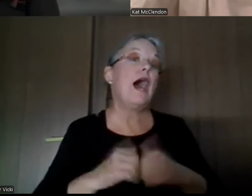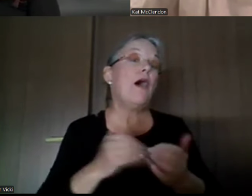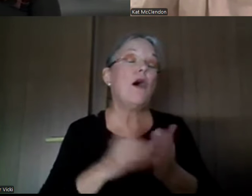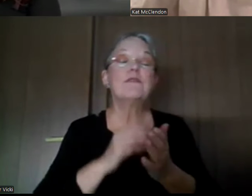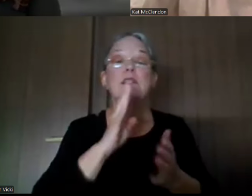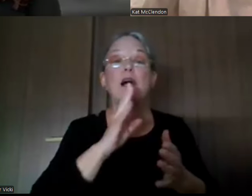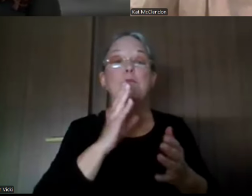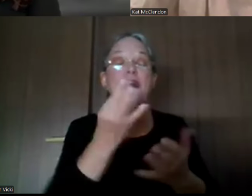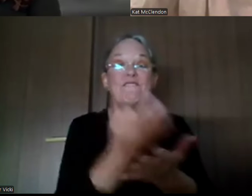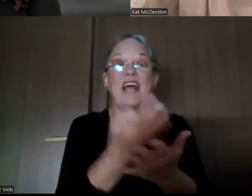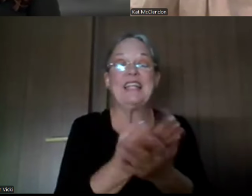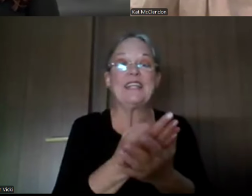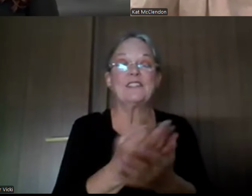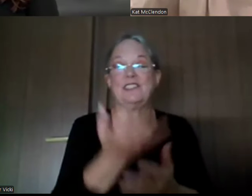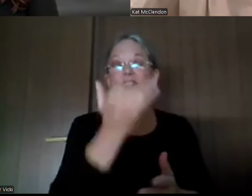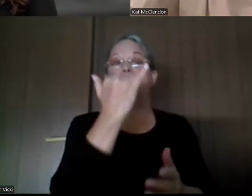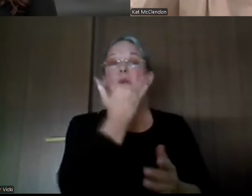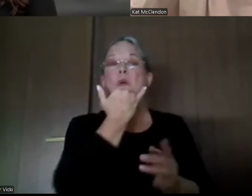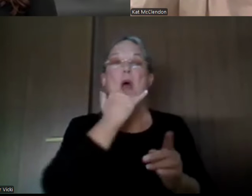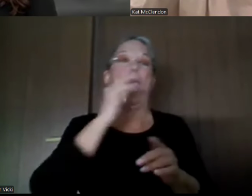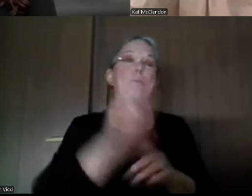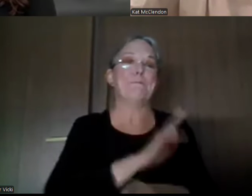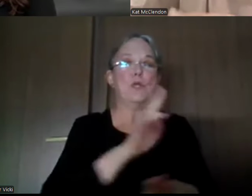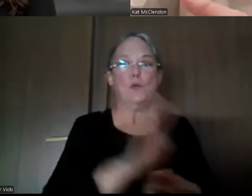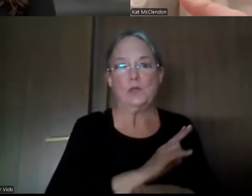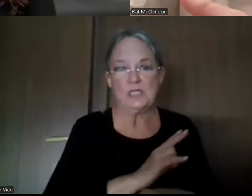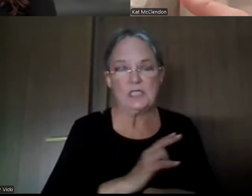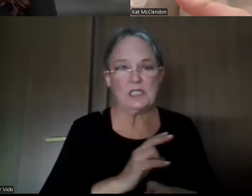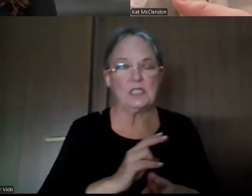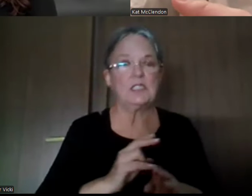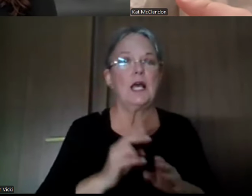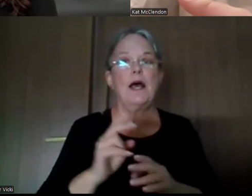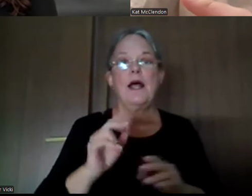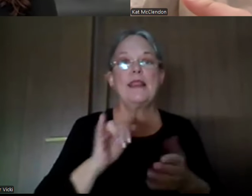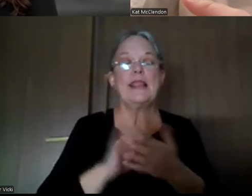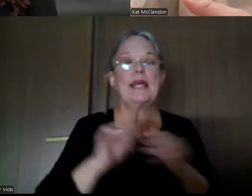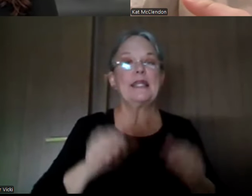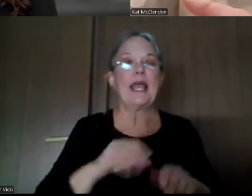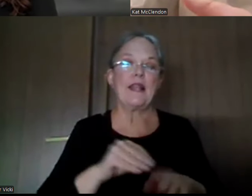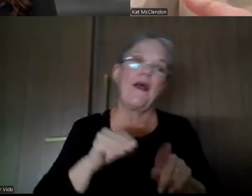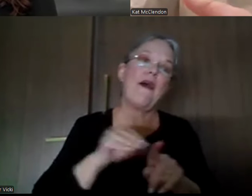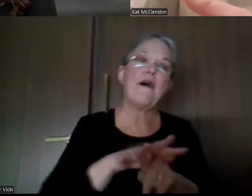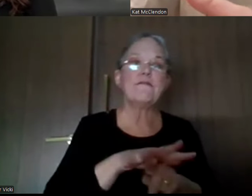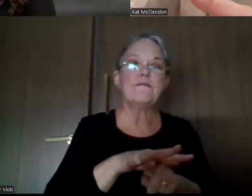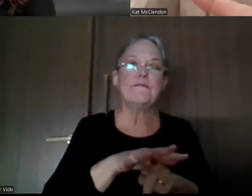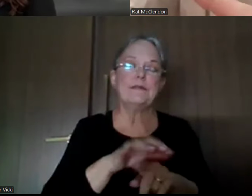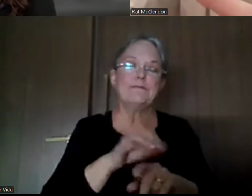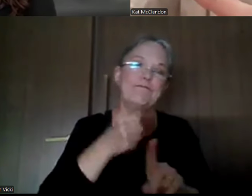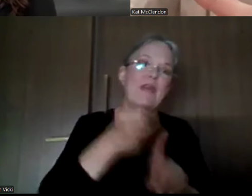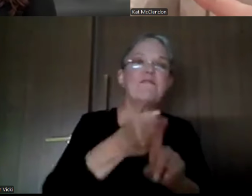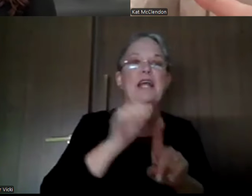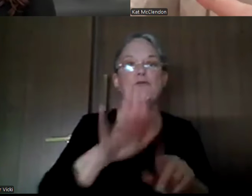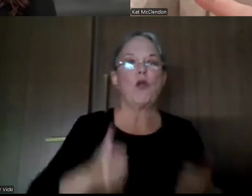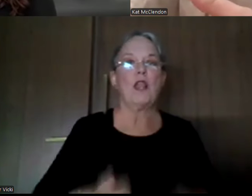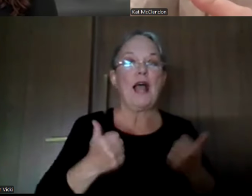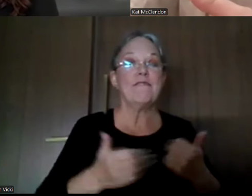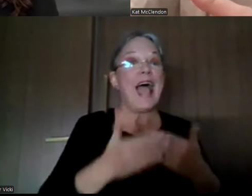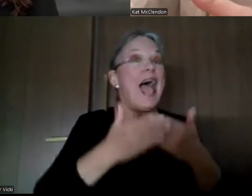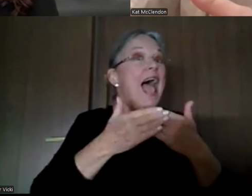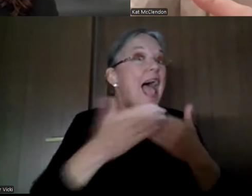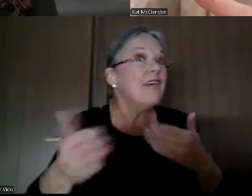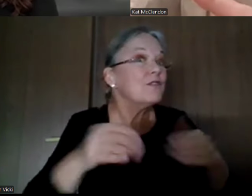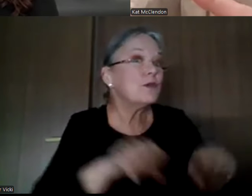that I think young people need to realize is that can affect your life after the relationship.